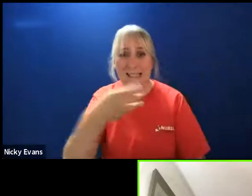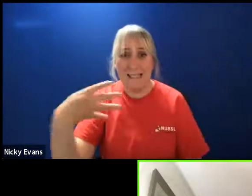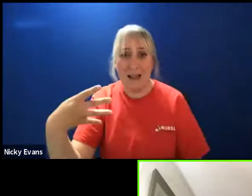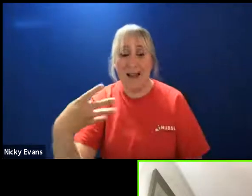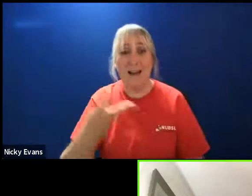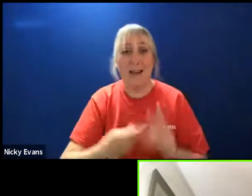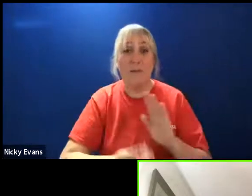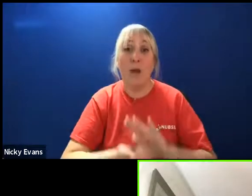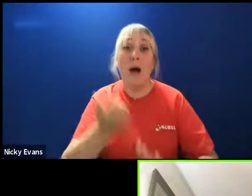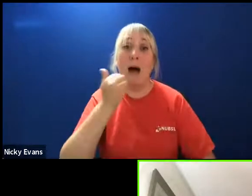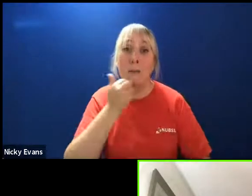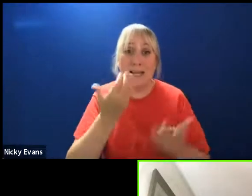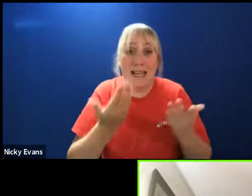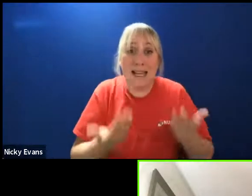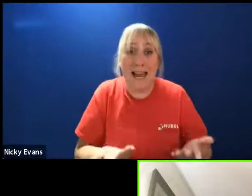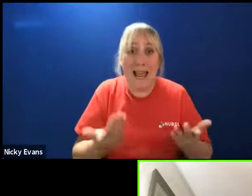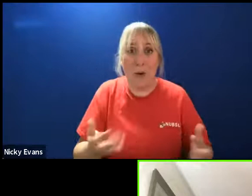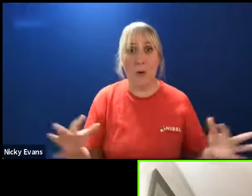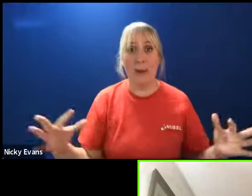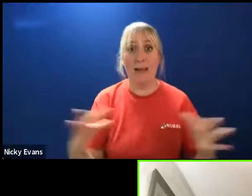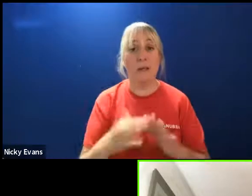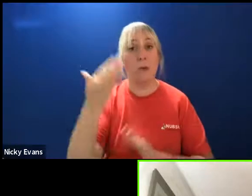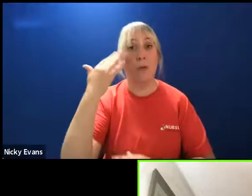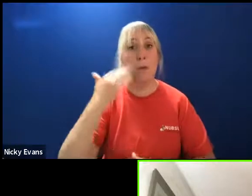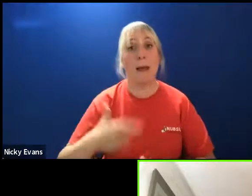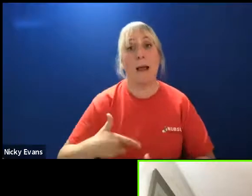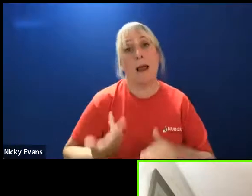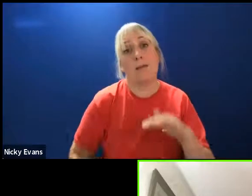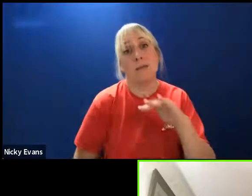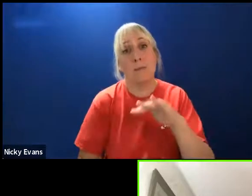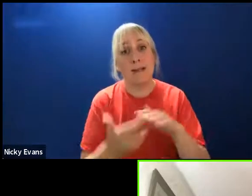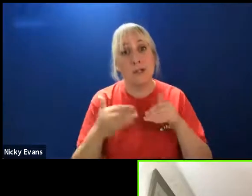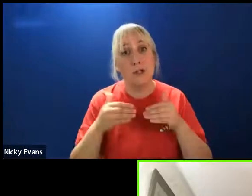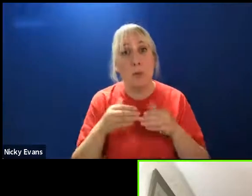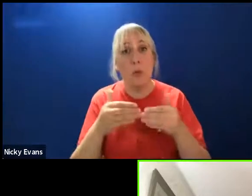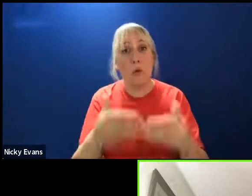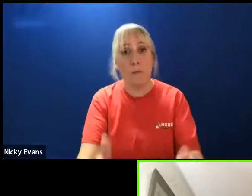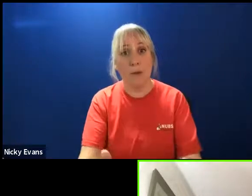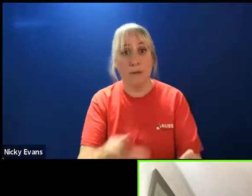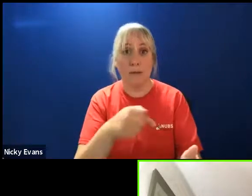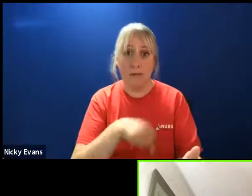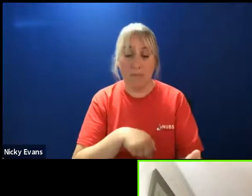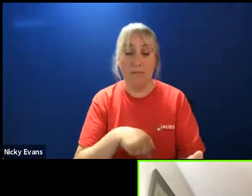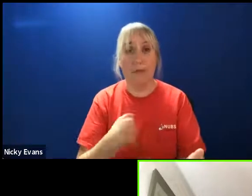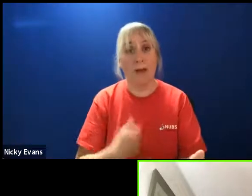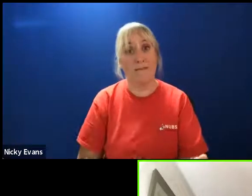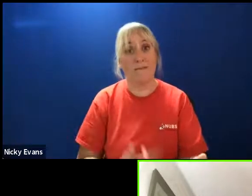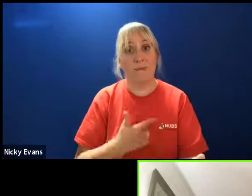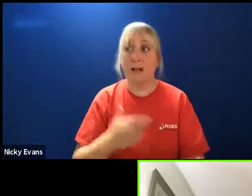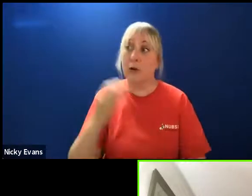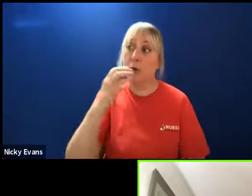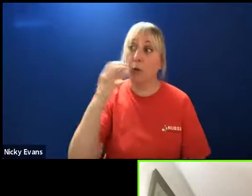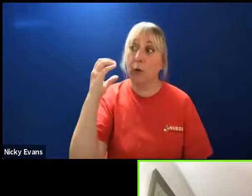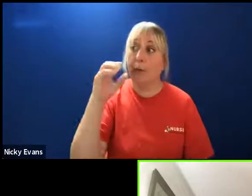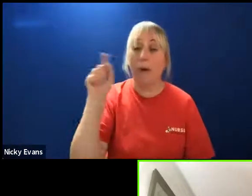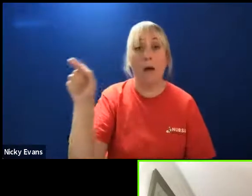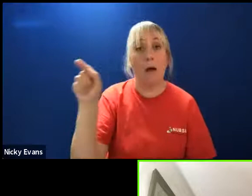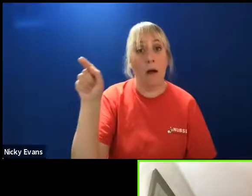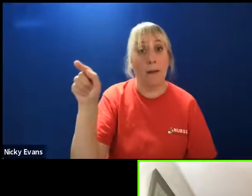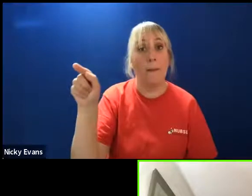and our Black Lives Matters movement, I would absolutely say that Cuba in many